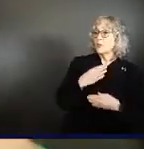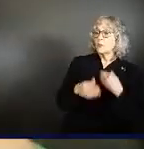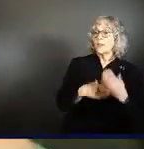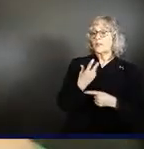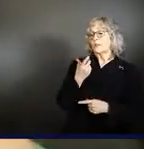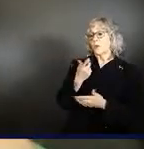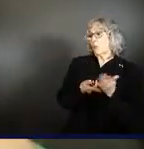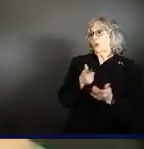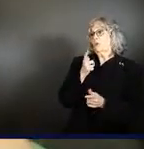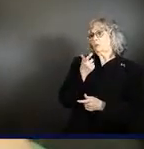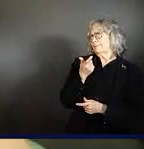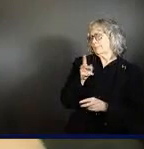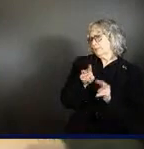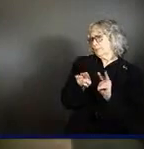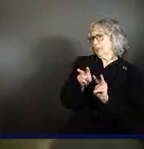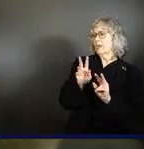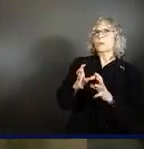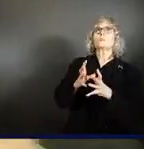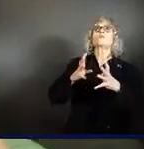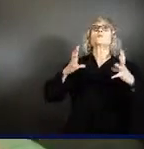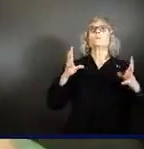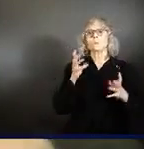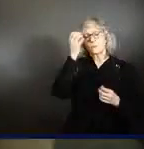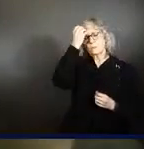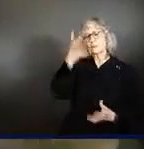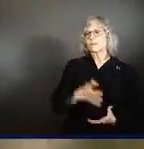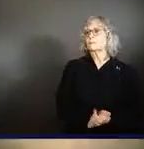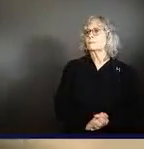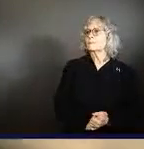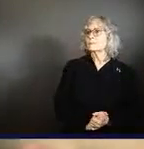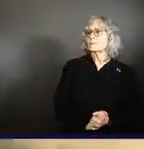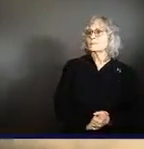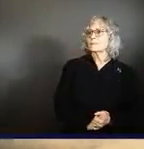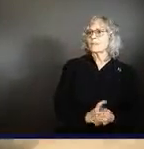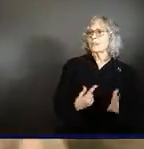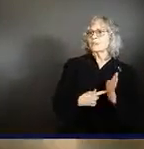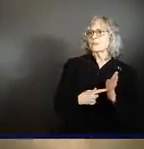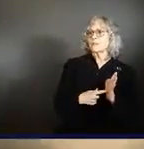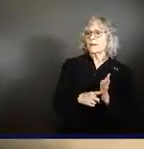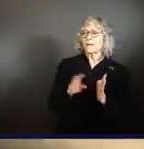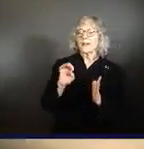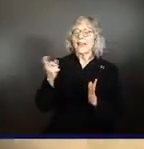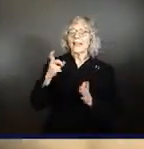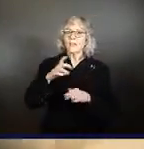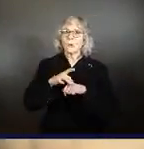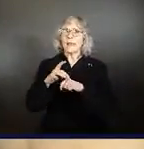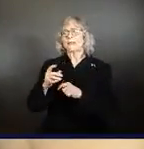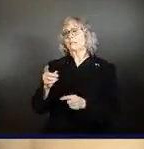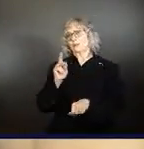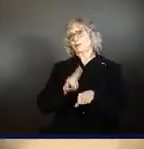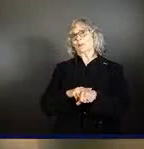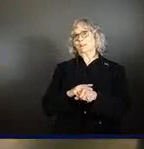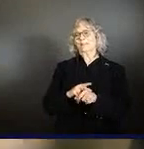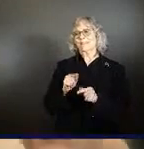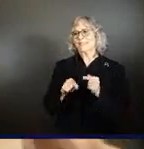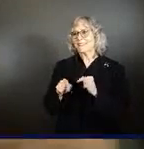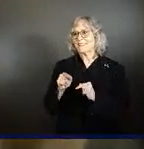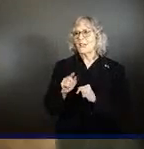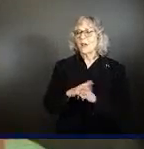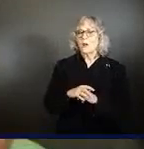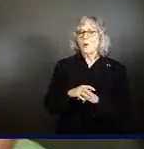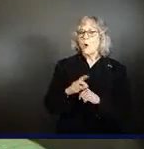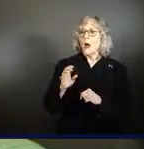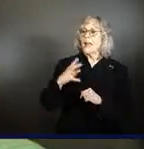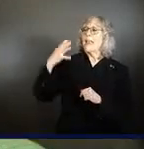at, it can give you a ton of information. For instance, let's look, my expertise is in exoplanets, so of course I'm going to go back there. Yeah. And for exoplanets,